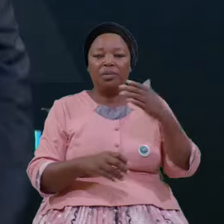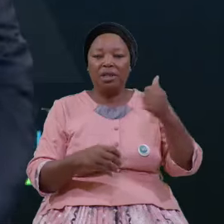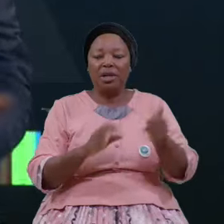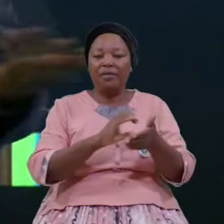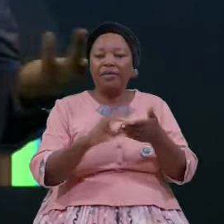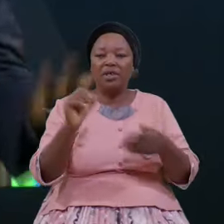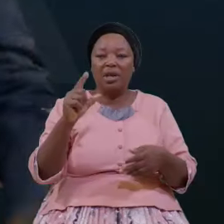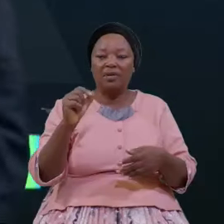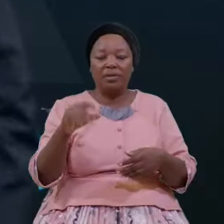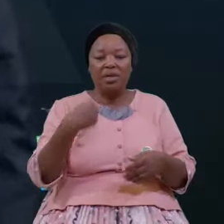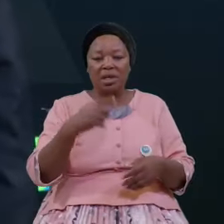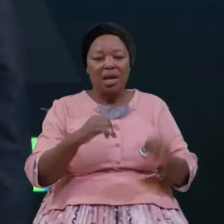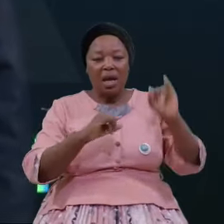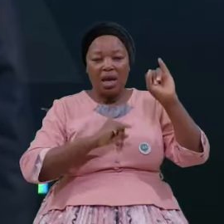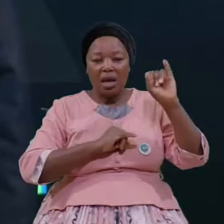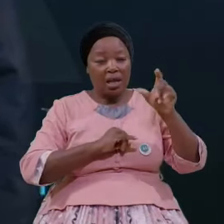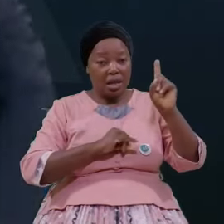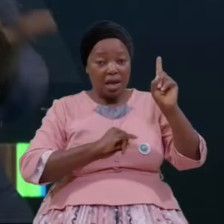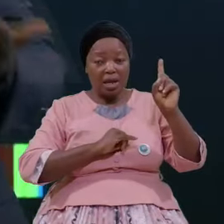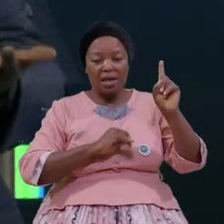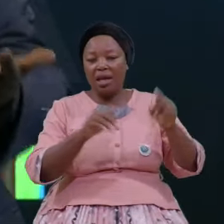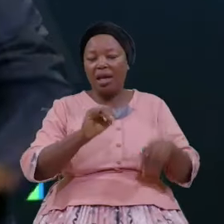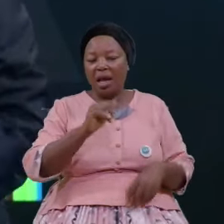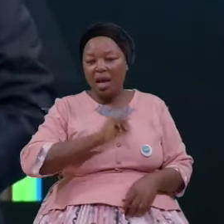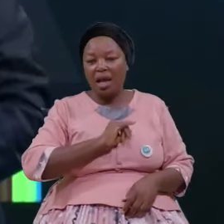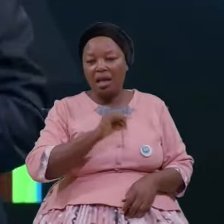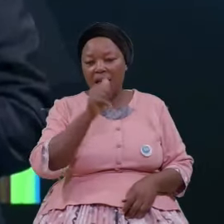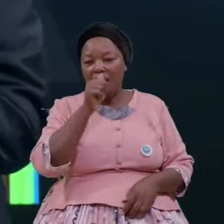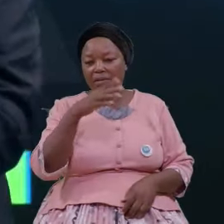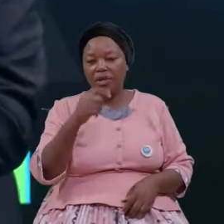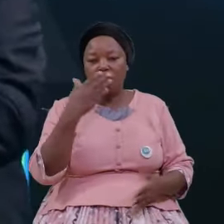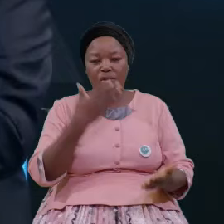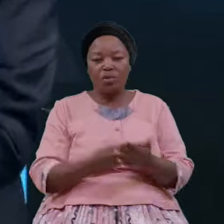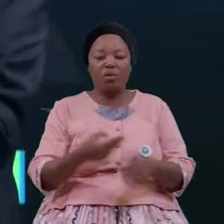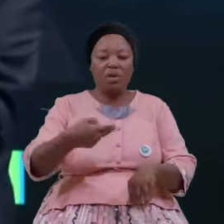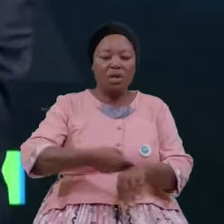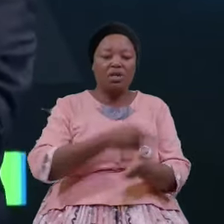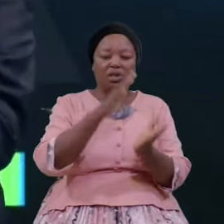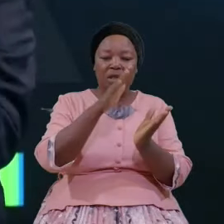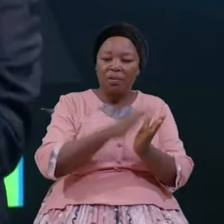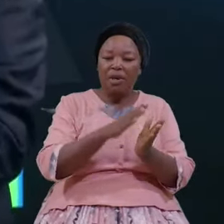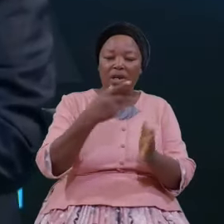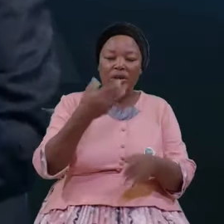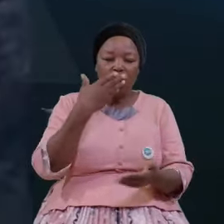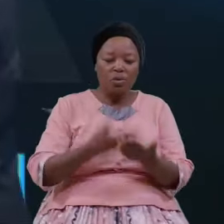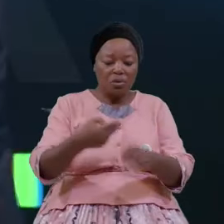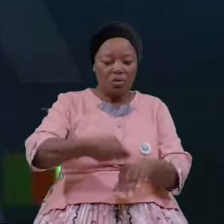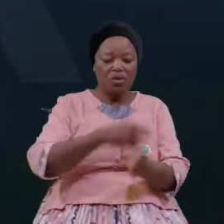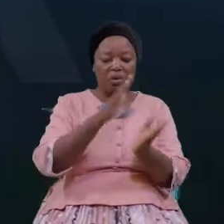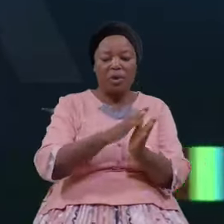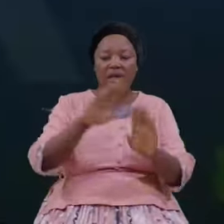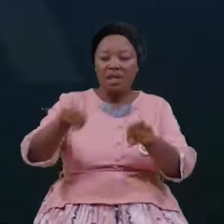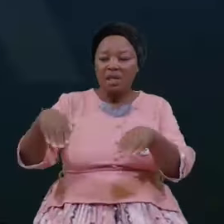I am the good shepherd. The good shepherd giveth his life for